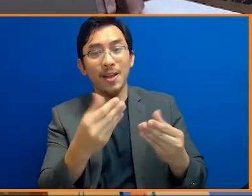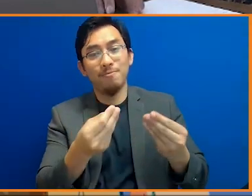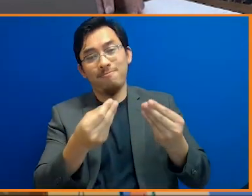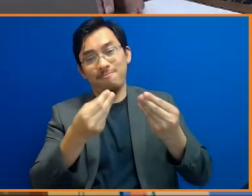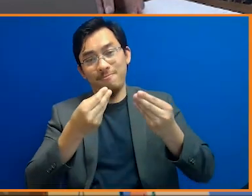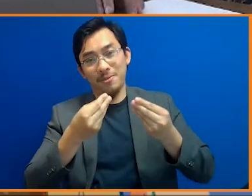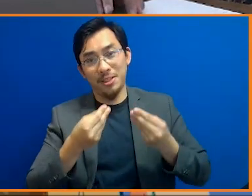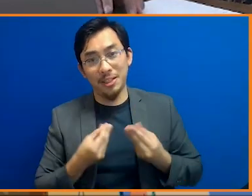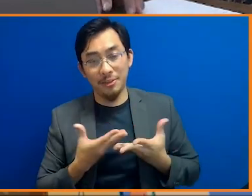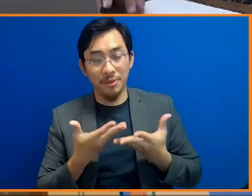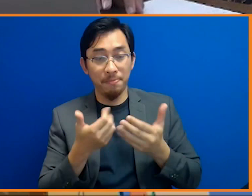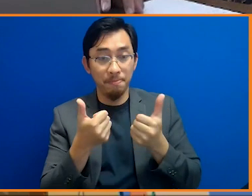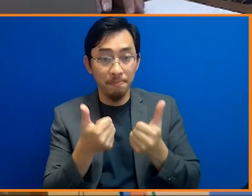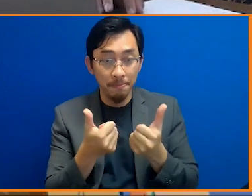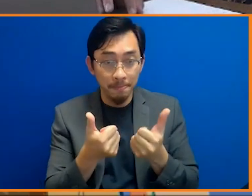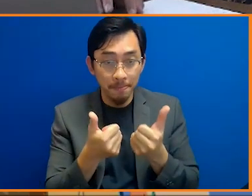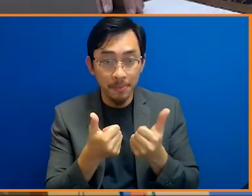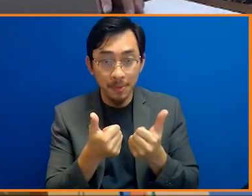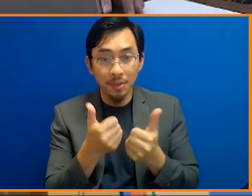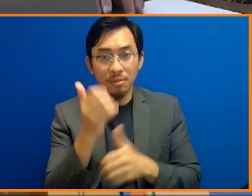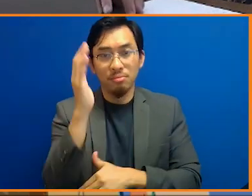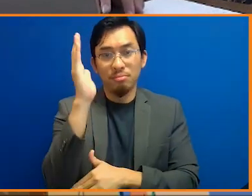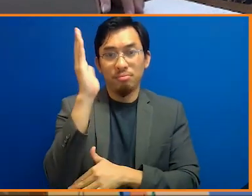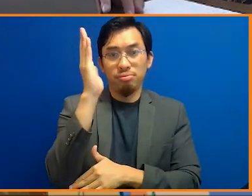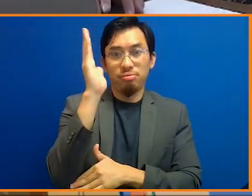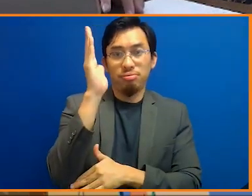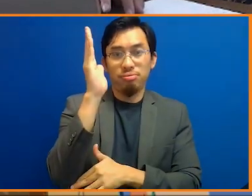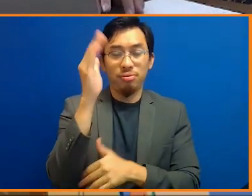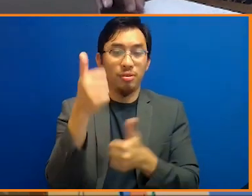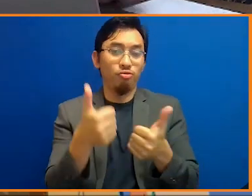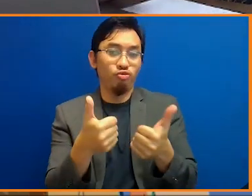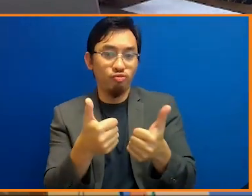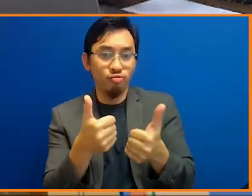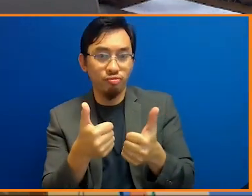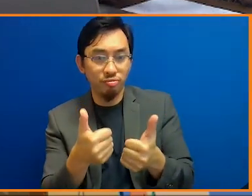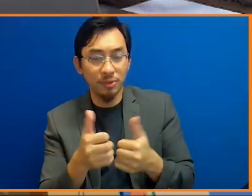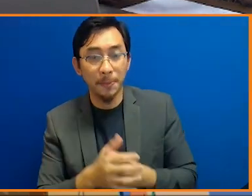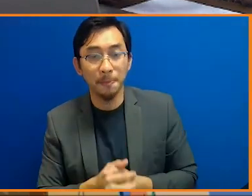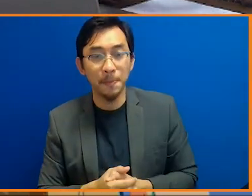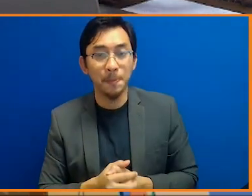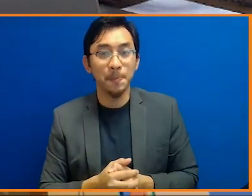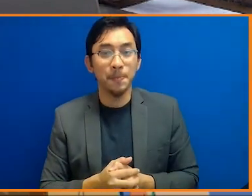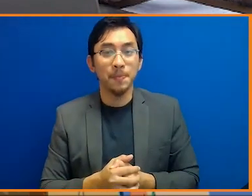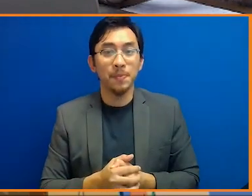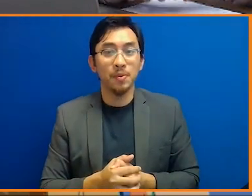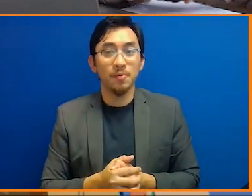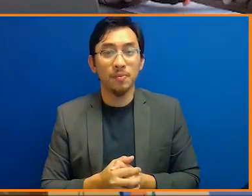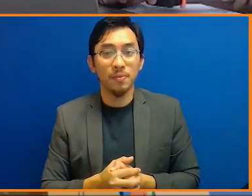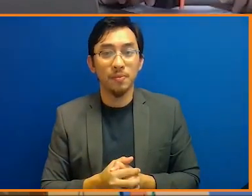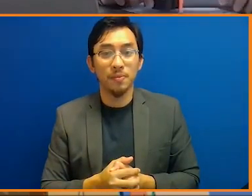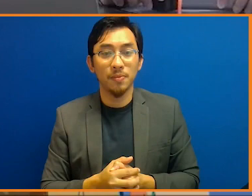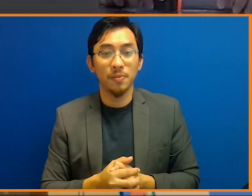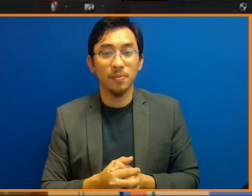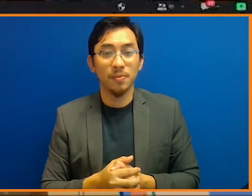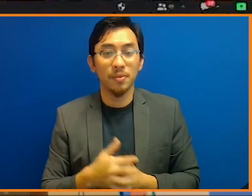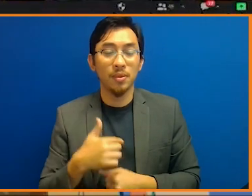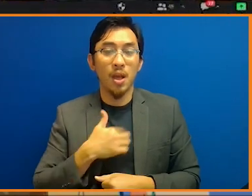Yes, thank you for the opportunity. Okay, And Cindy, go ahead. Yeah. yeah, and thank you for the